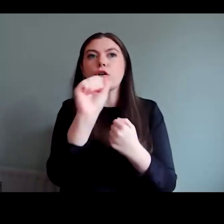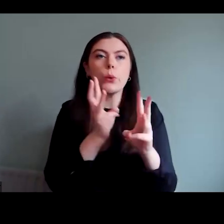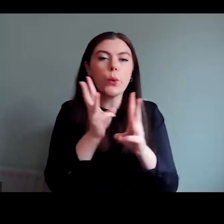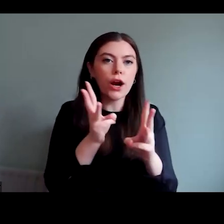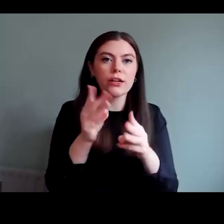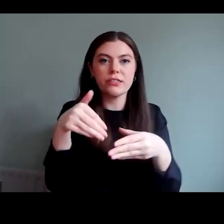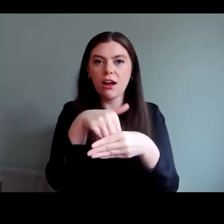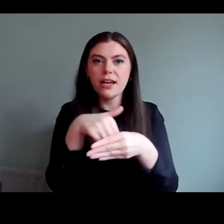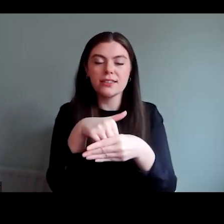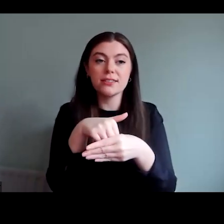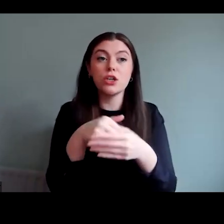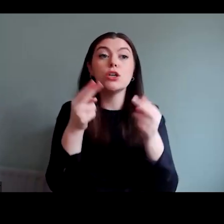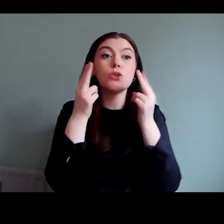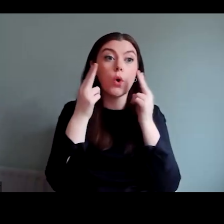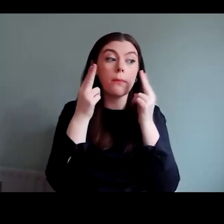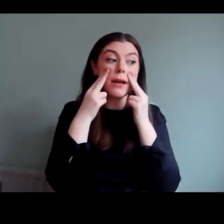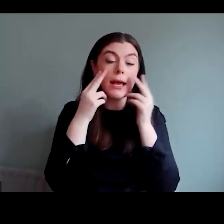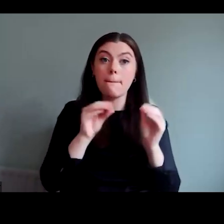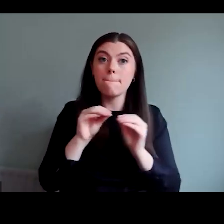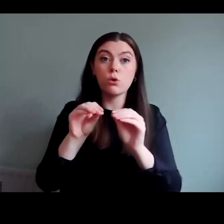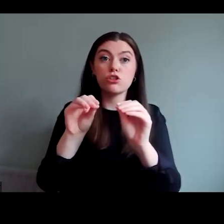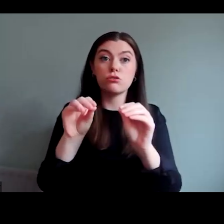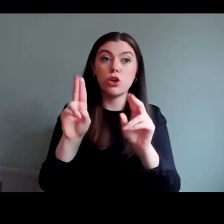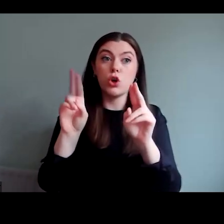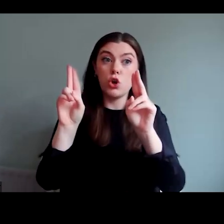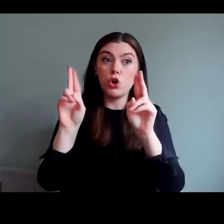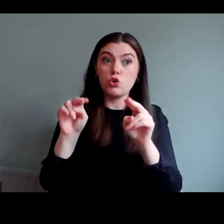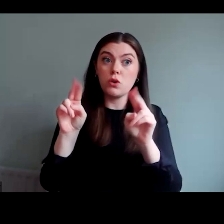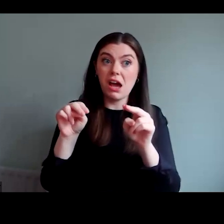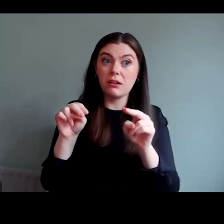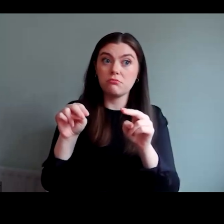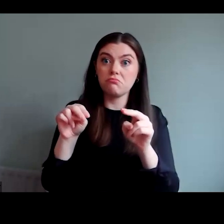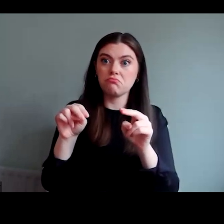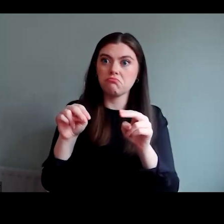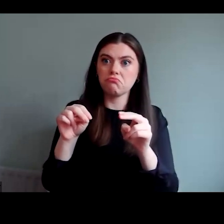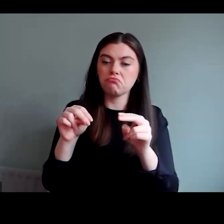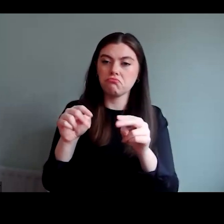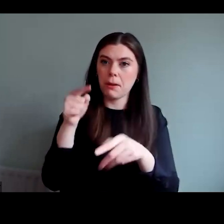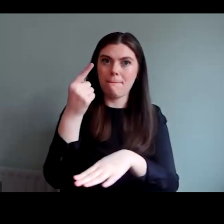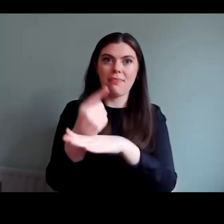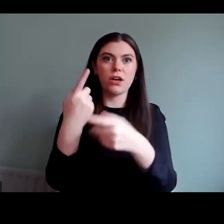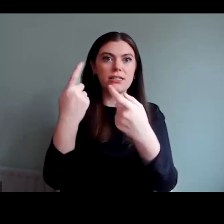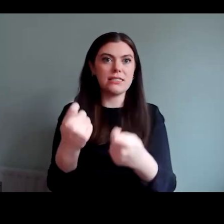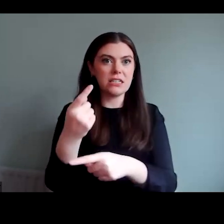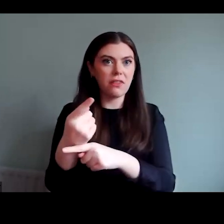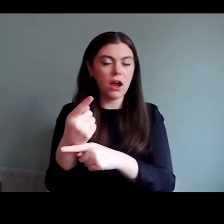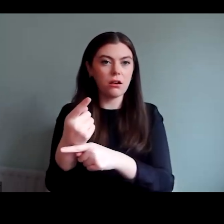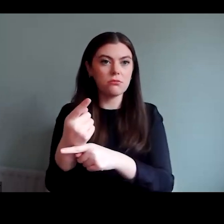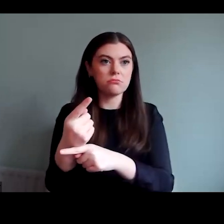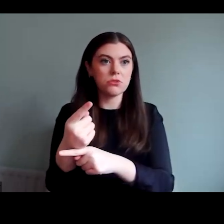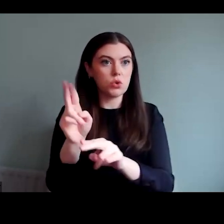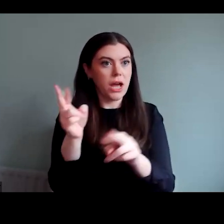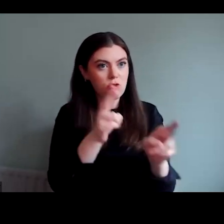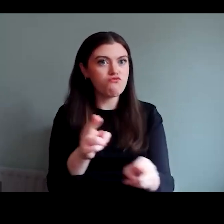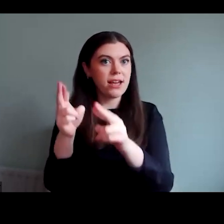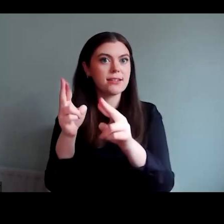meant, usually you can bring a motion right up until while you're sitting there at the BGM in plenary, you can still raise a motion in that